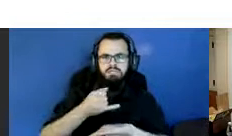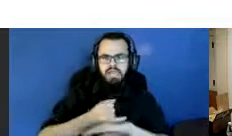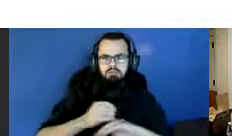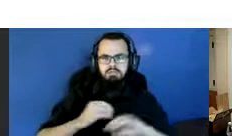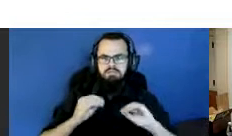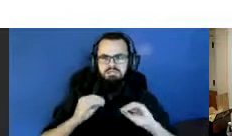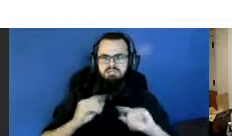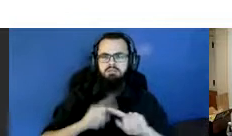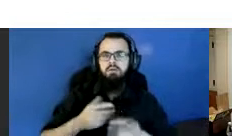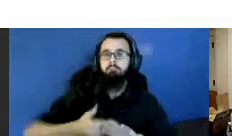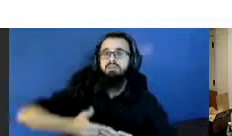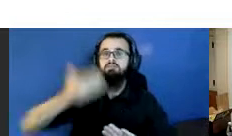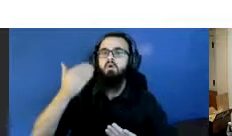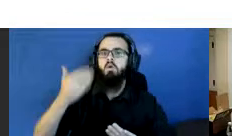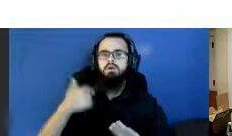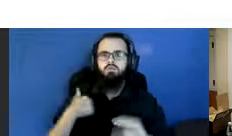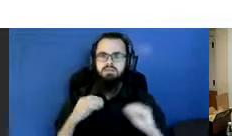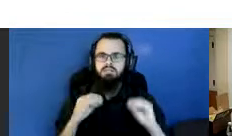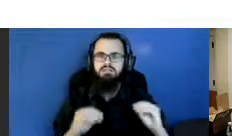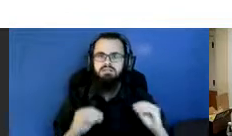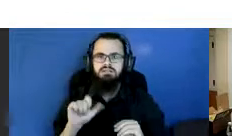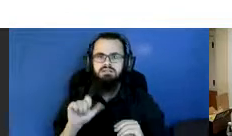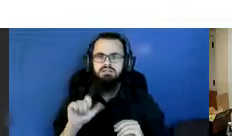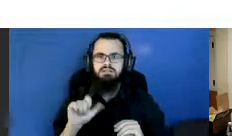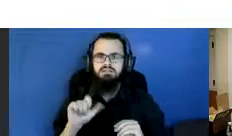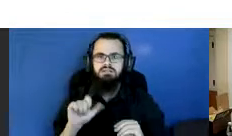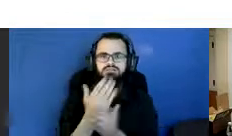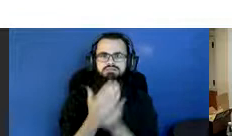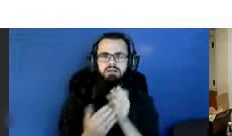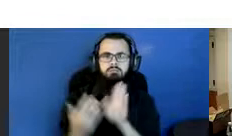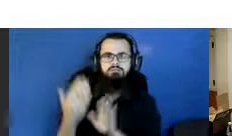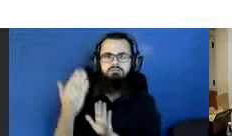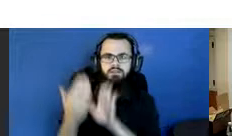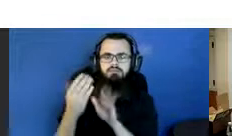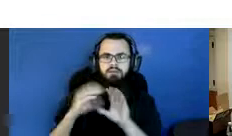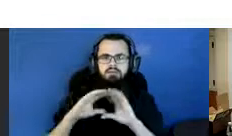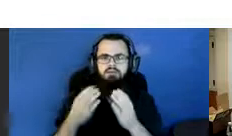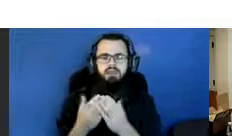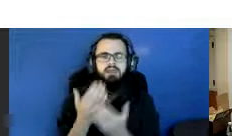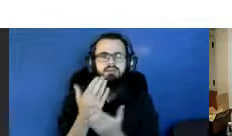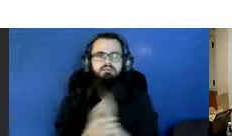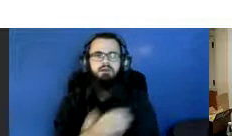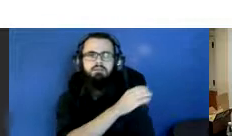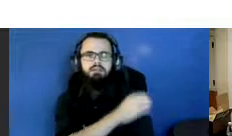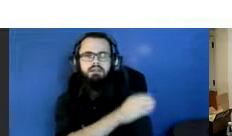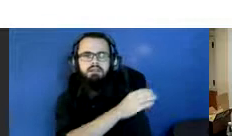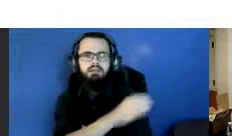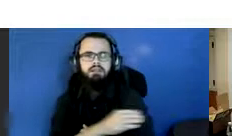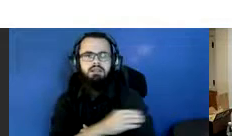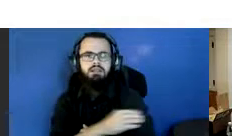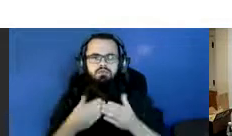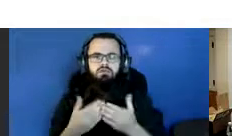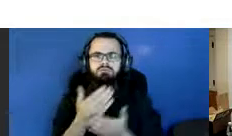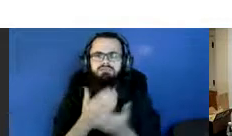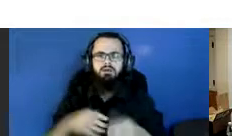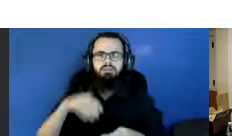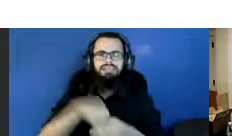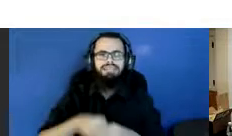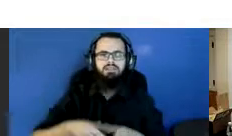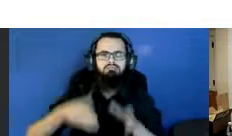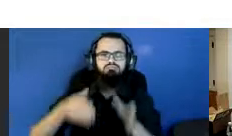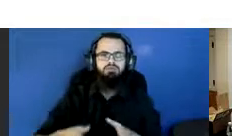with some clinical groups and some a couple of class meetings that had needed to happen on campus. And so I